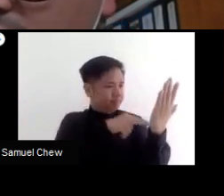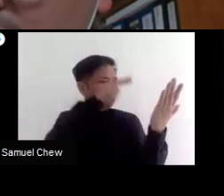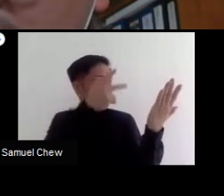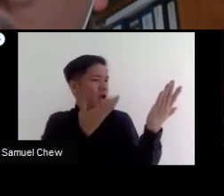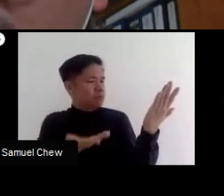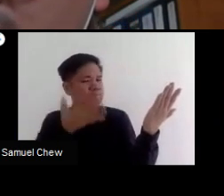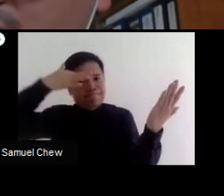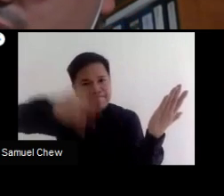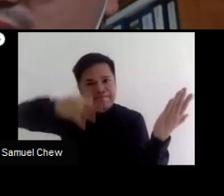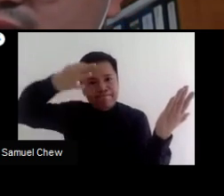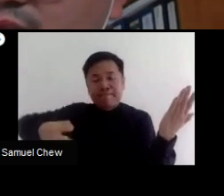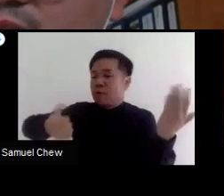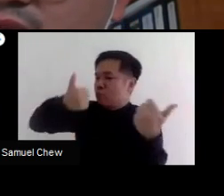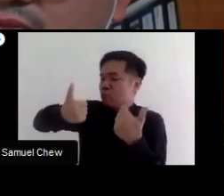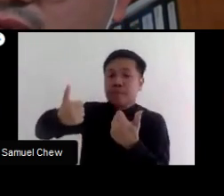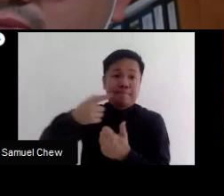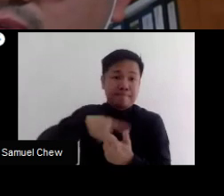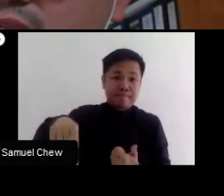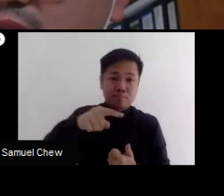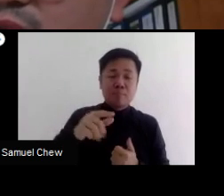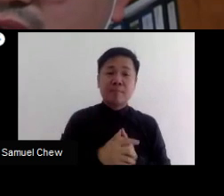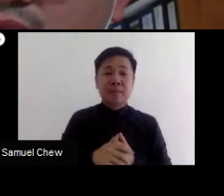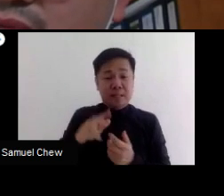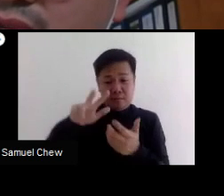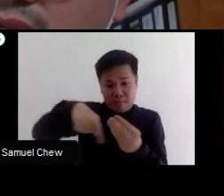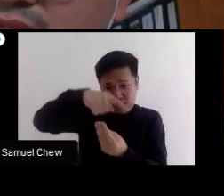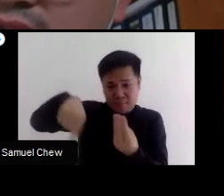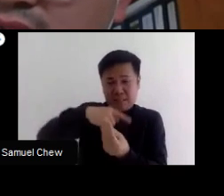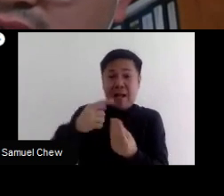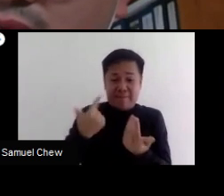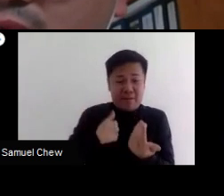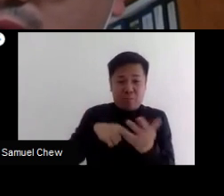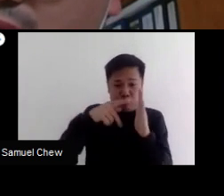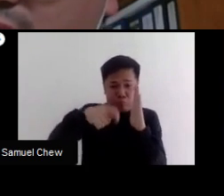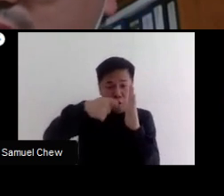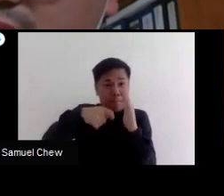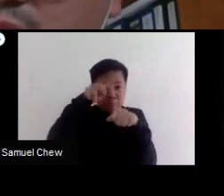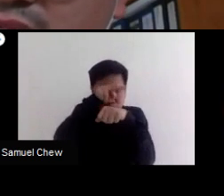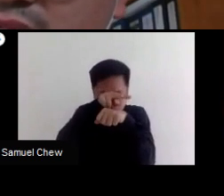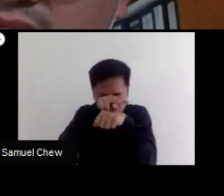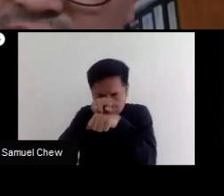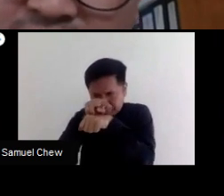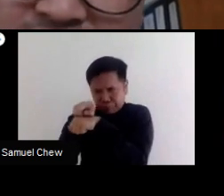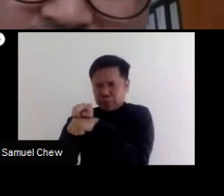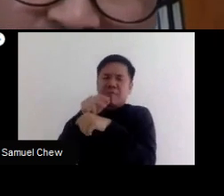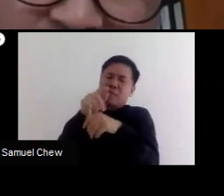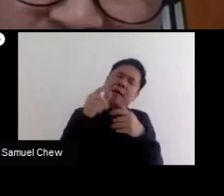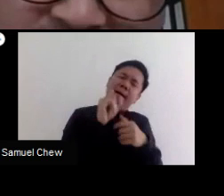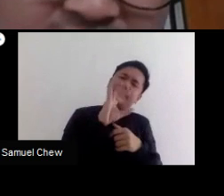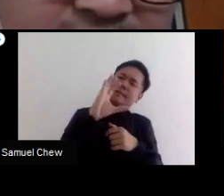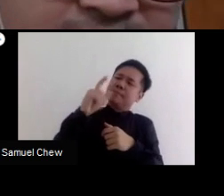supports and endorses the framework of monitoring program of action for ICPD. Thank